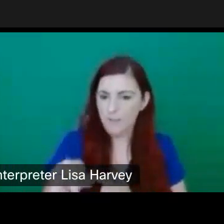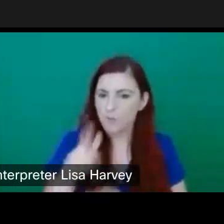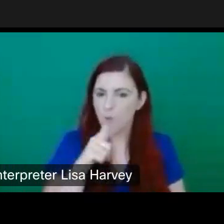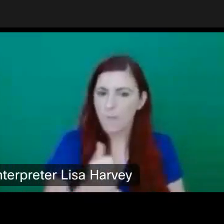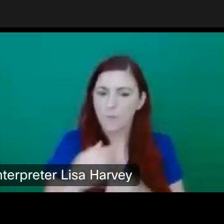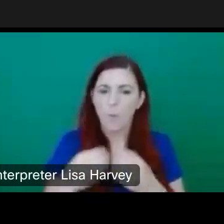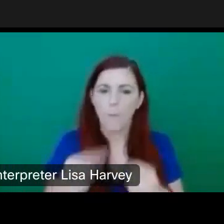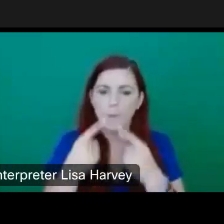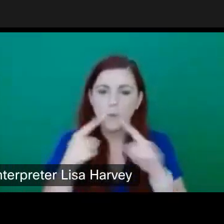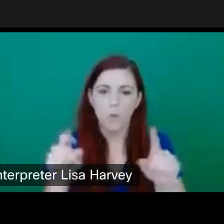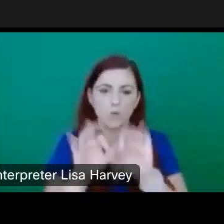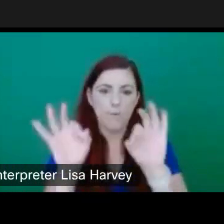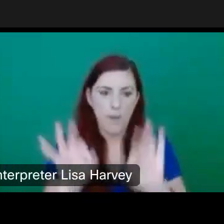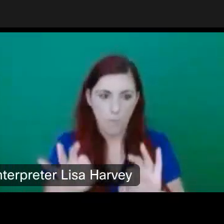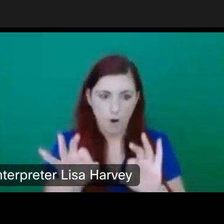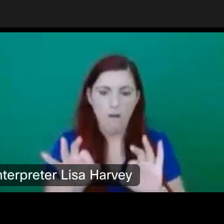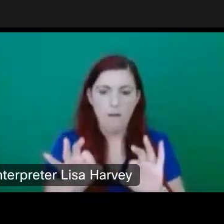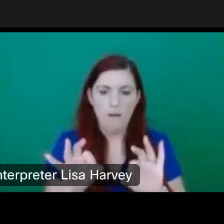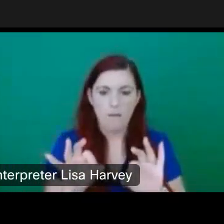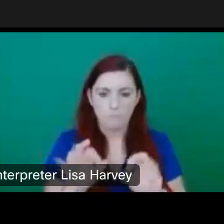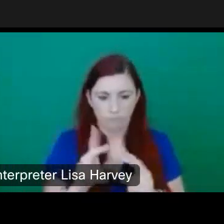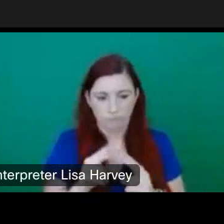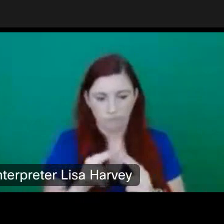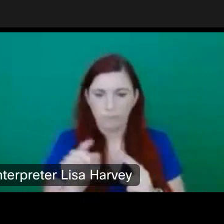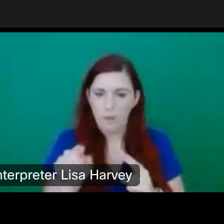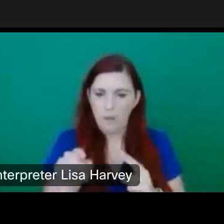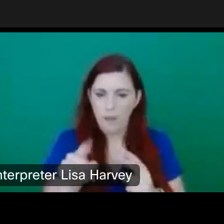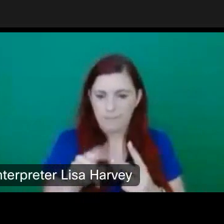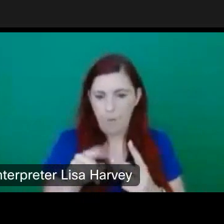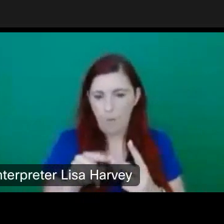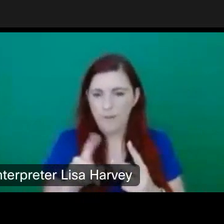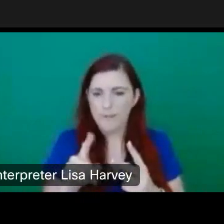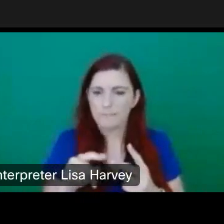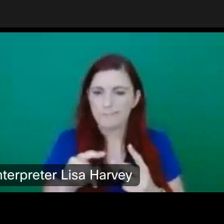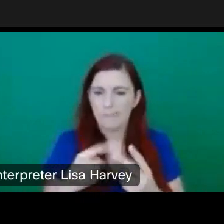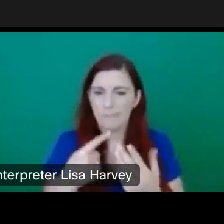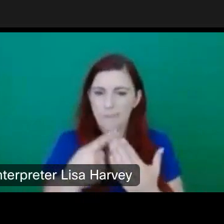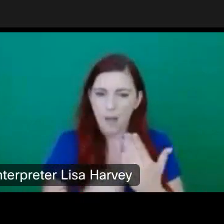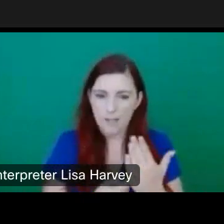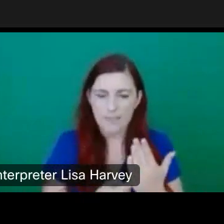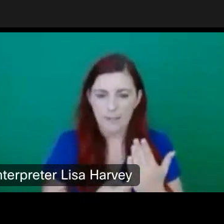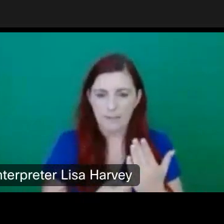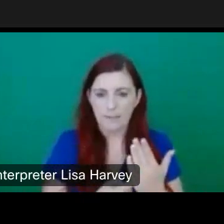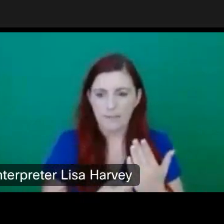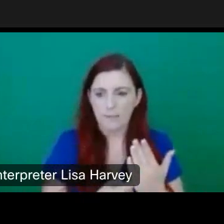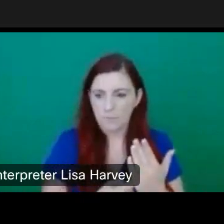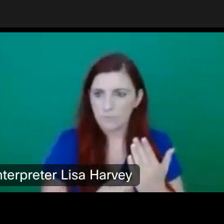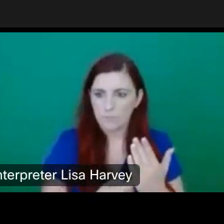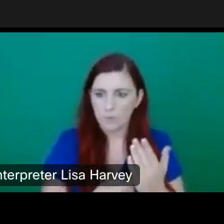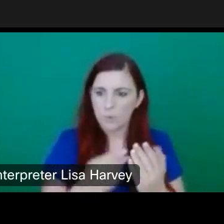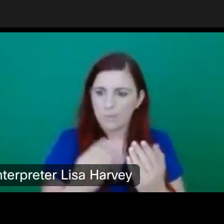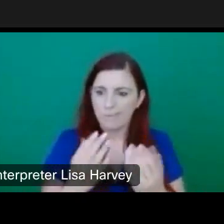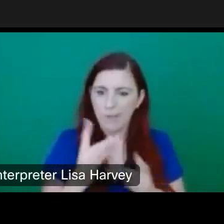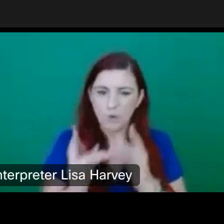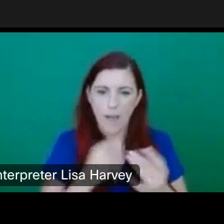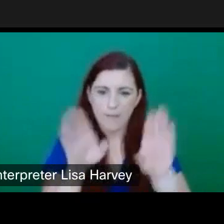framework, which is, I suppose, the overarching policy piece to kind of set out a standardized approach